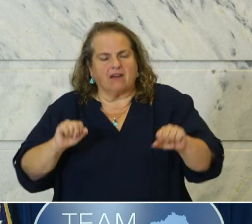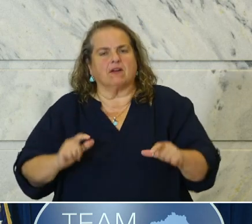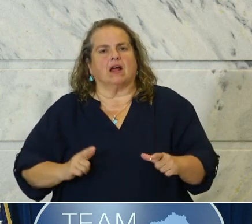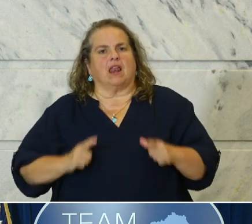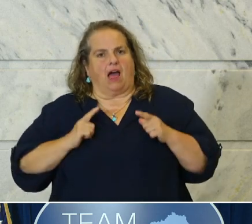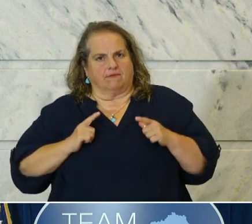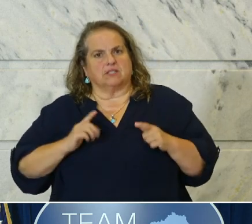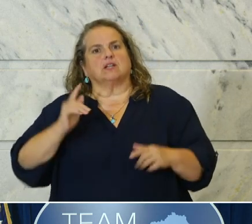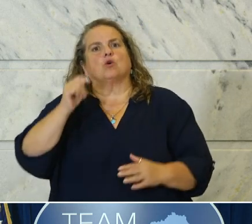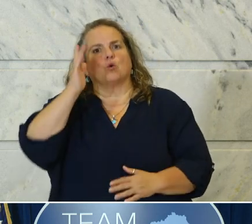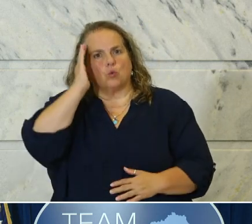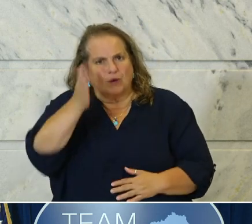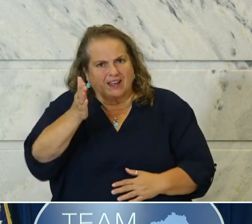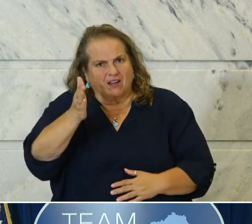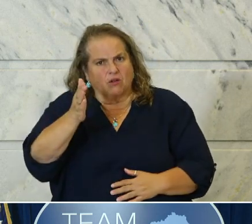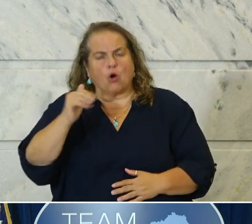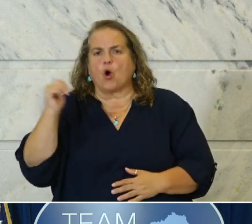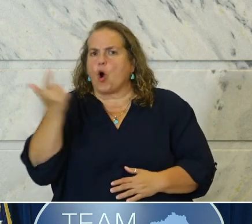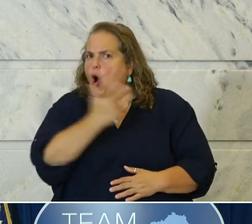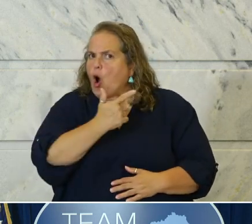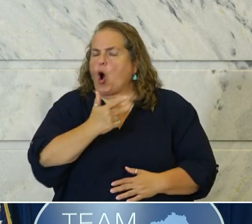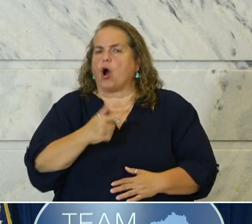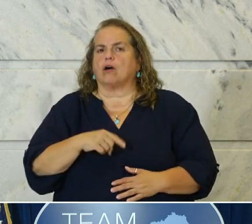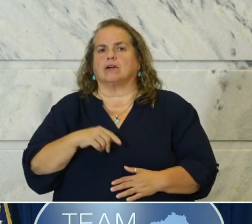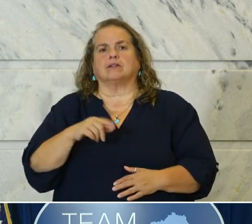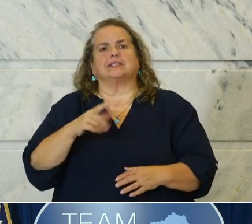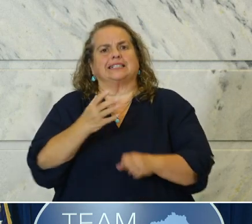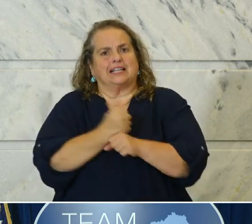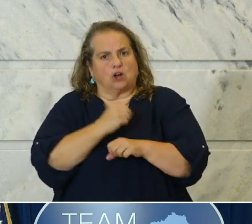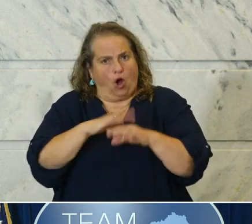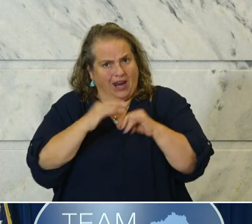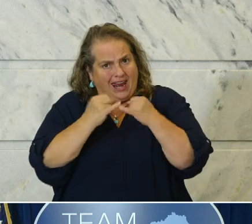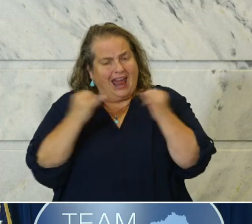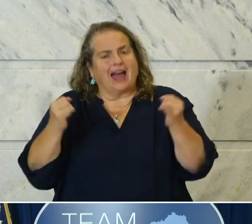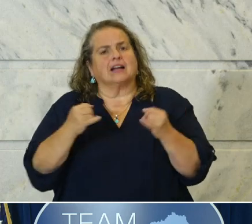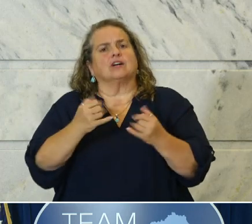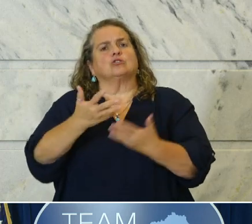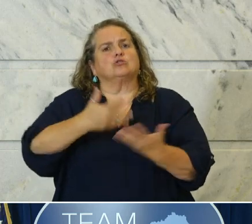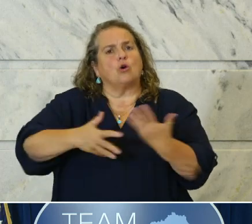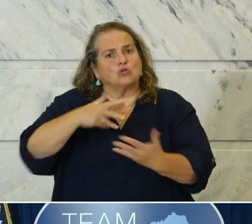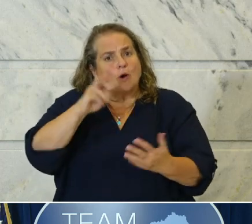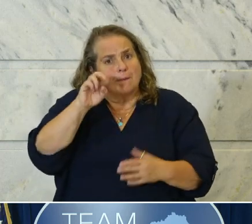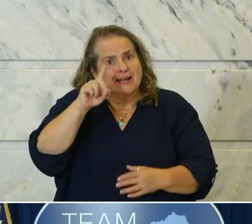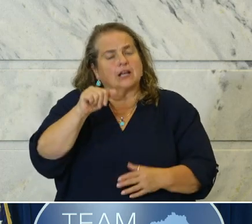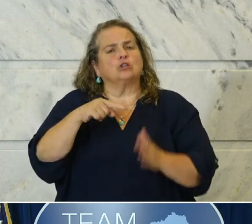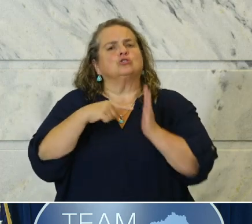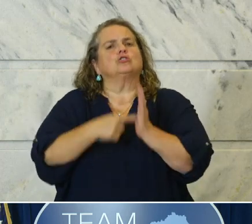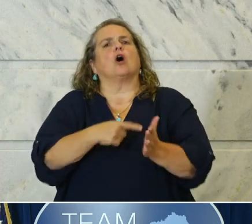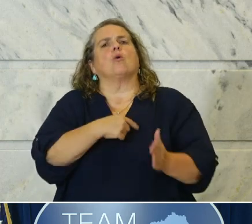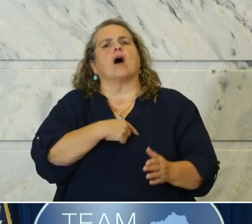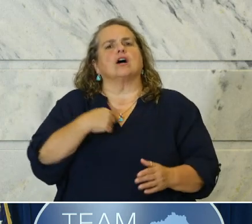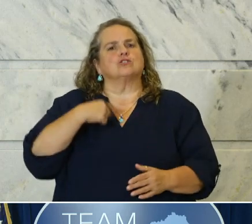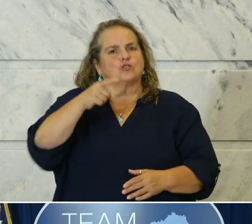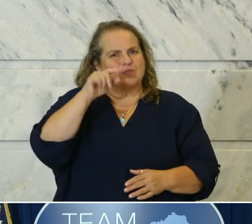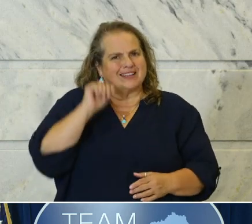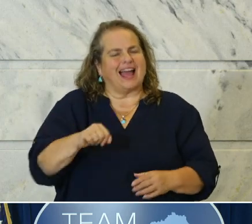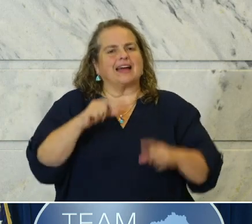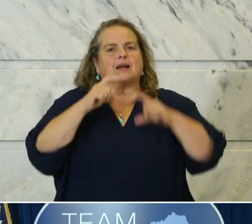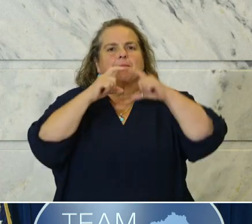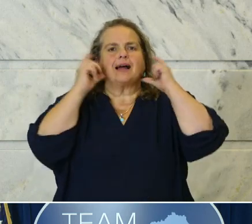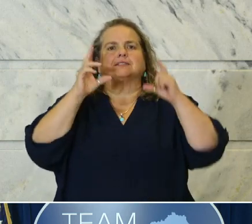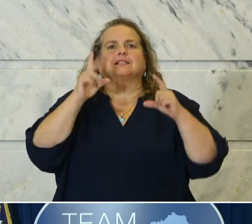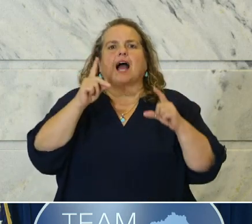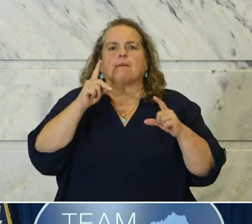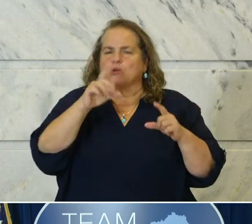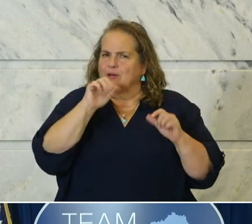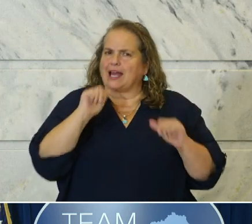those around us. So we've asked people, get online, show that you can do all these things while still